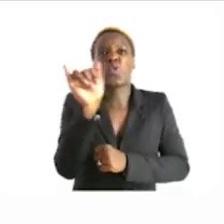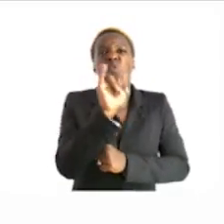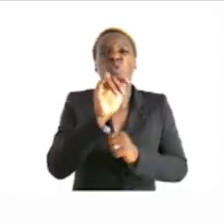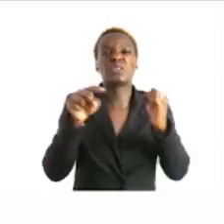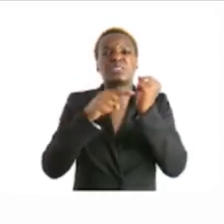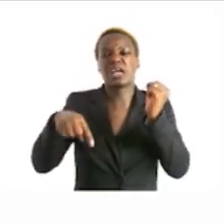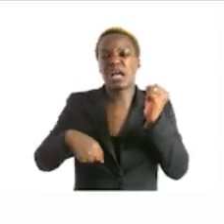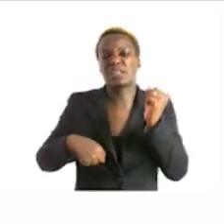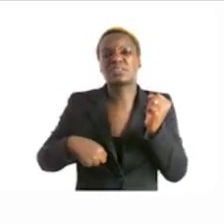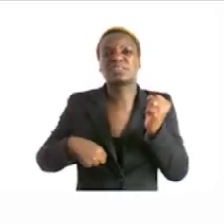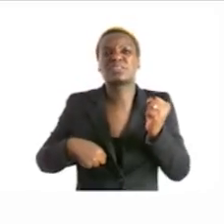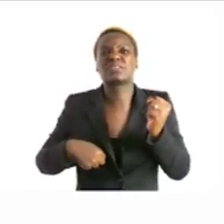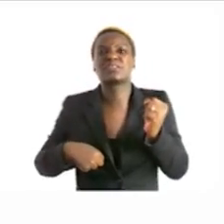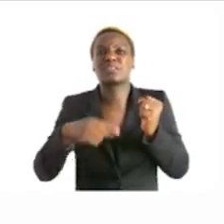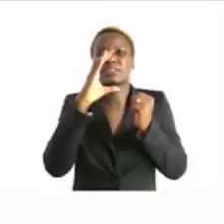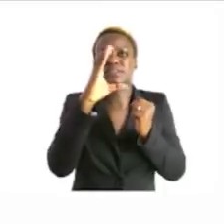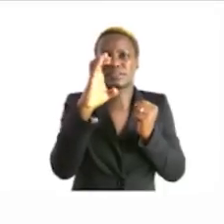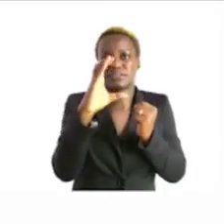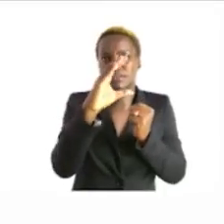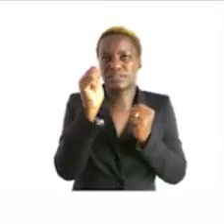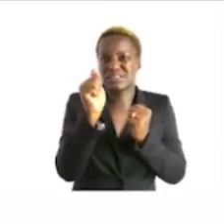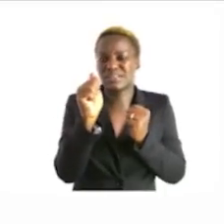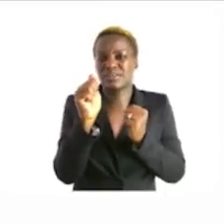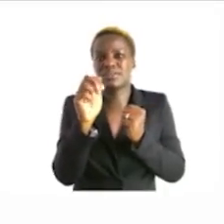from which country is caesar